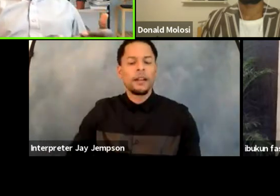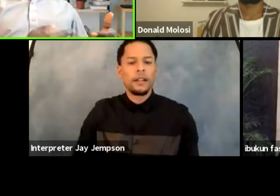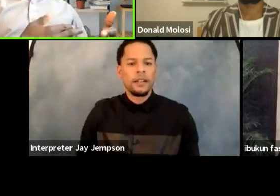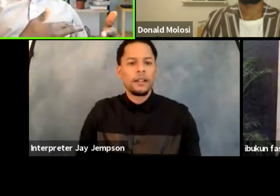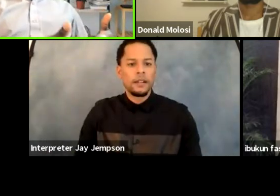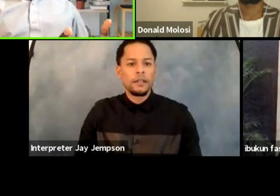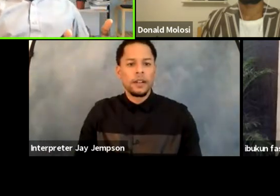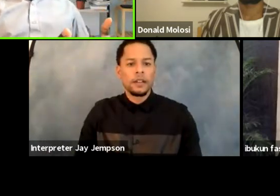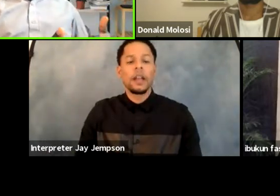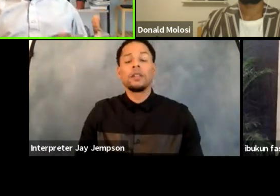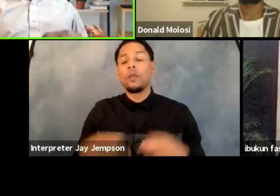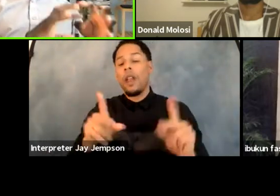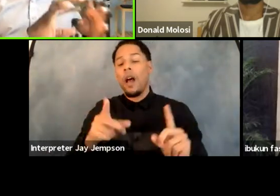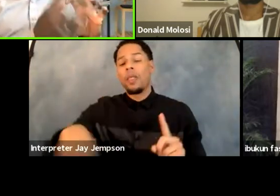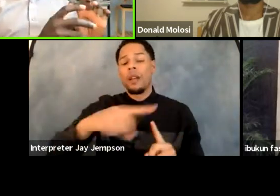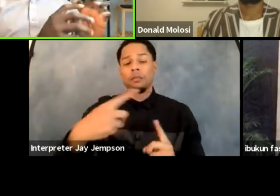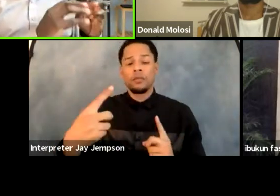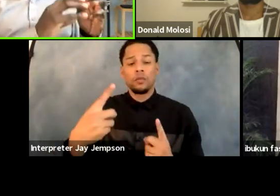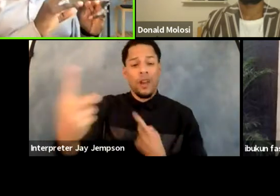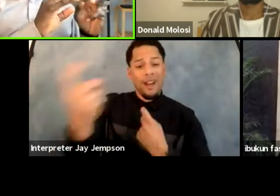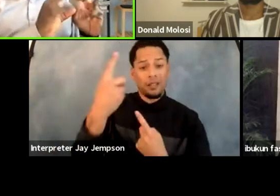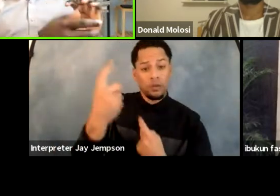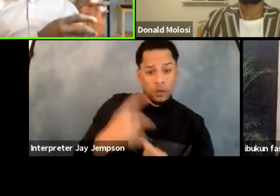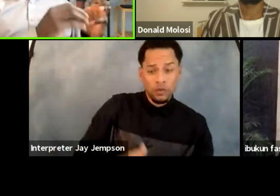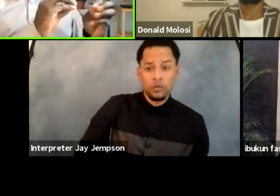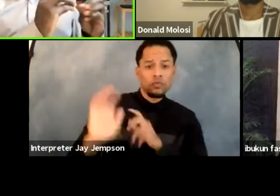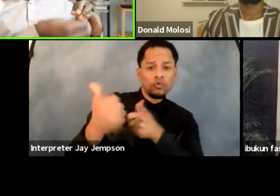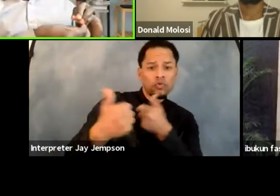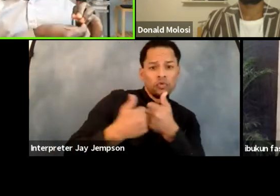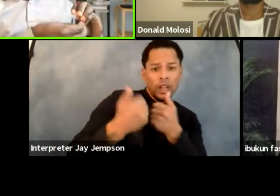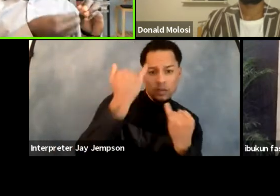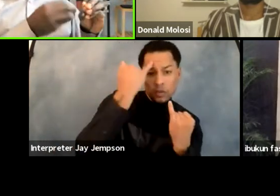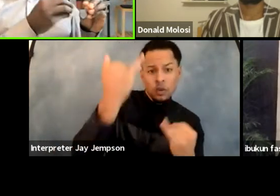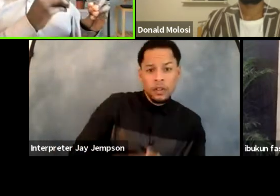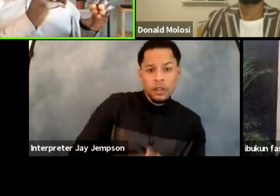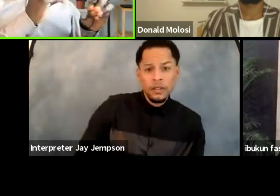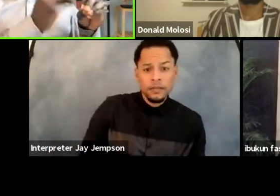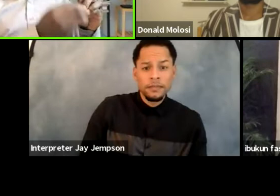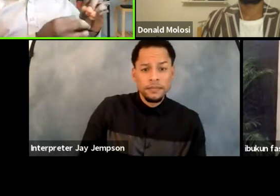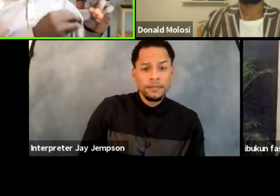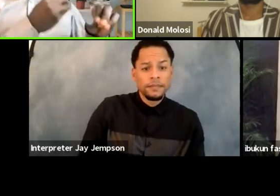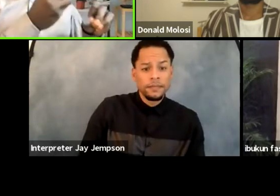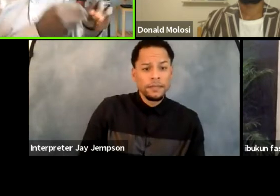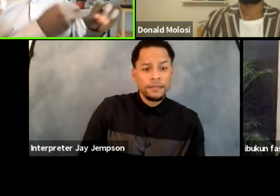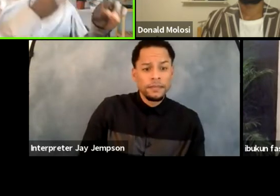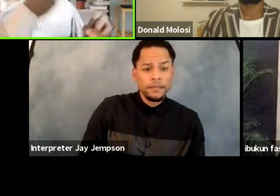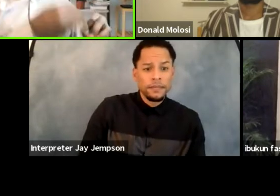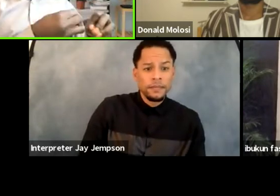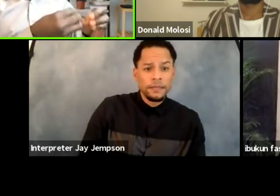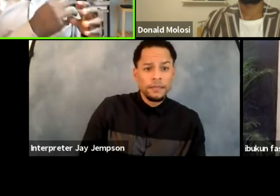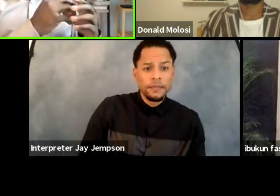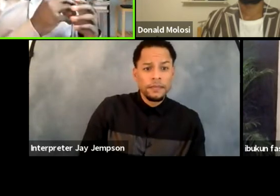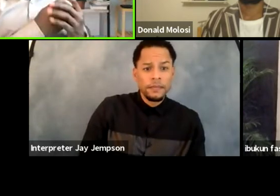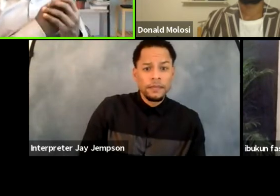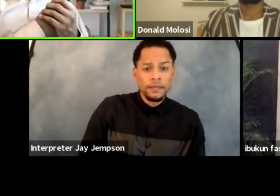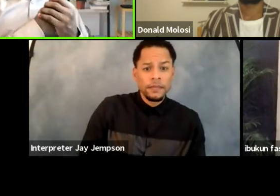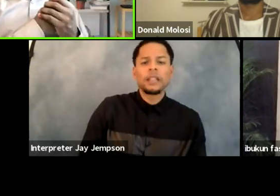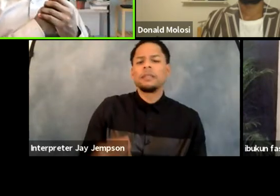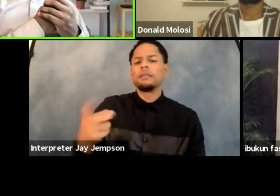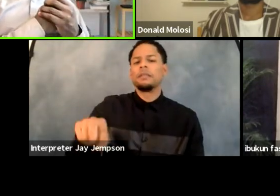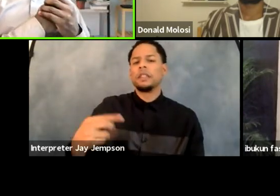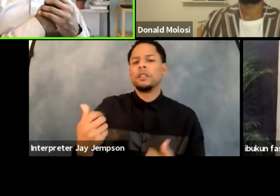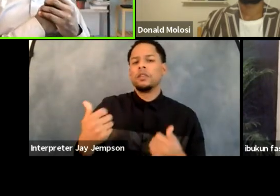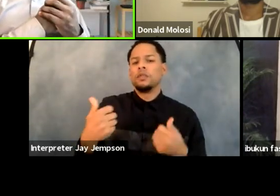you questions, to challenge you, to help you to refine, define, and hopefully clearly articulate what you're trying to